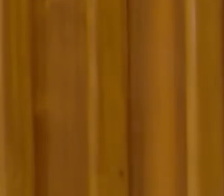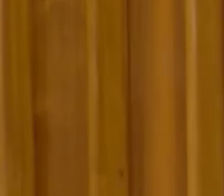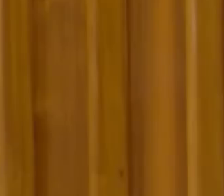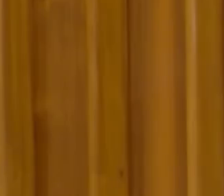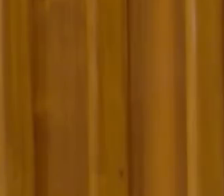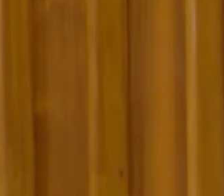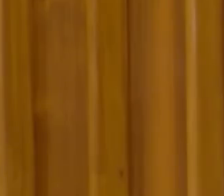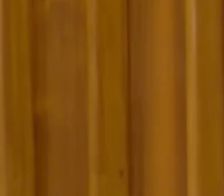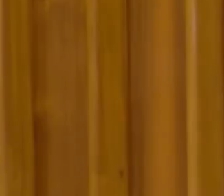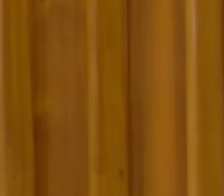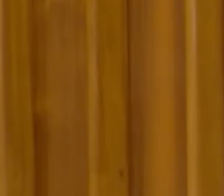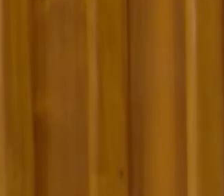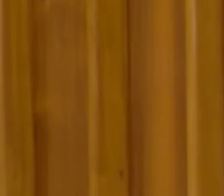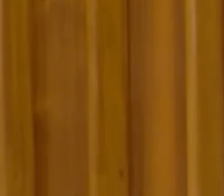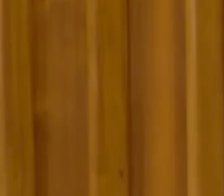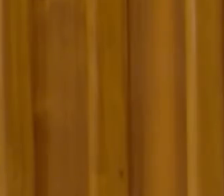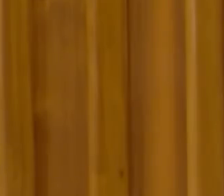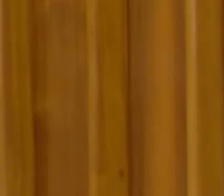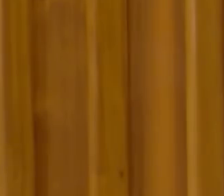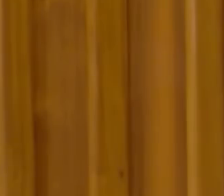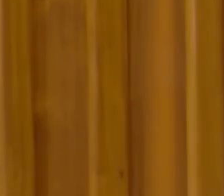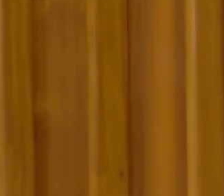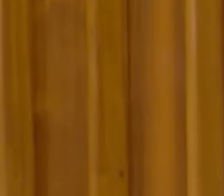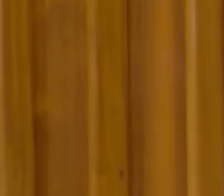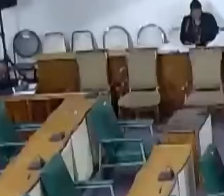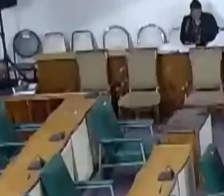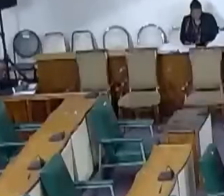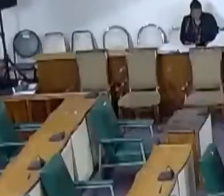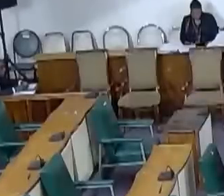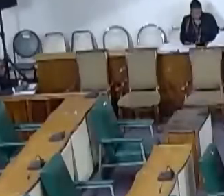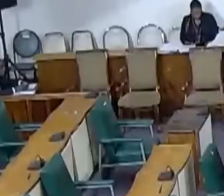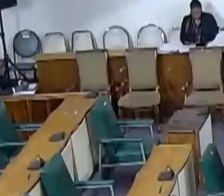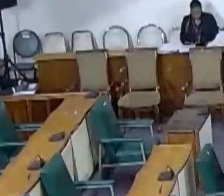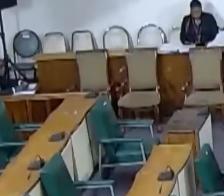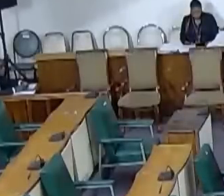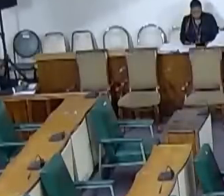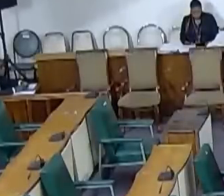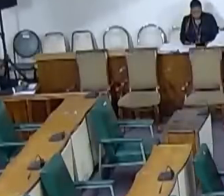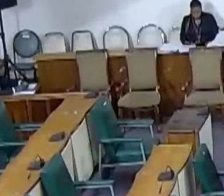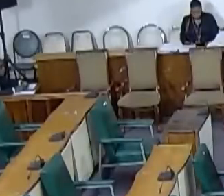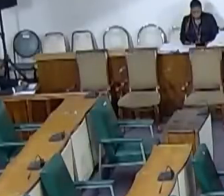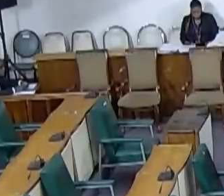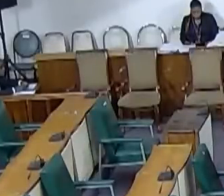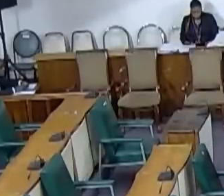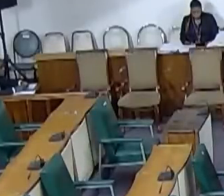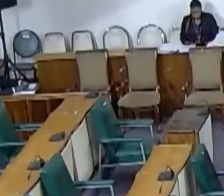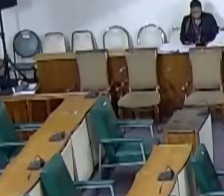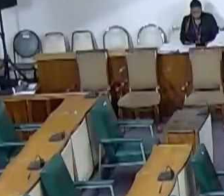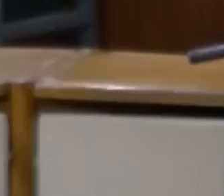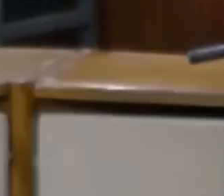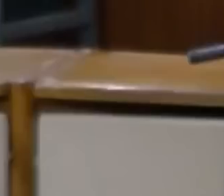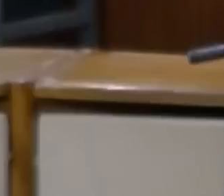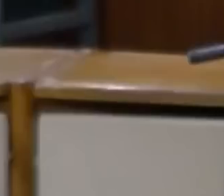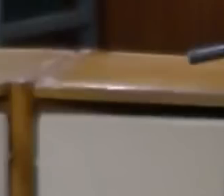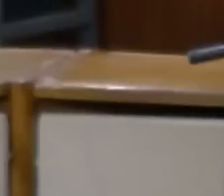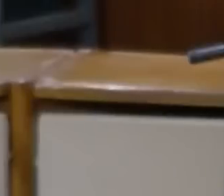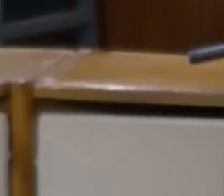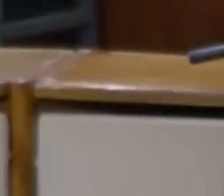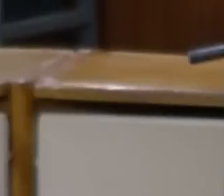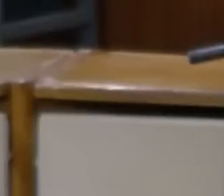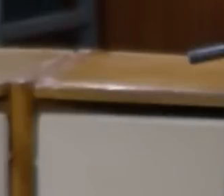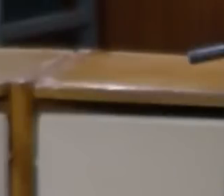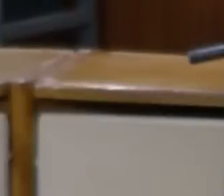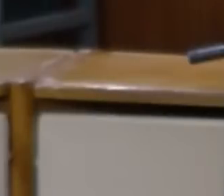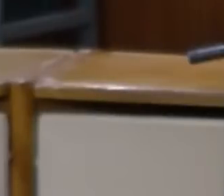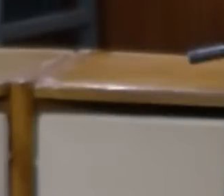in favor? Against? Minister? I'm sorry, Senator Golden Campbell. Thank you, Mr.